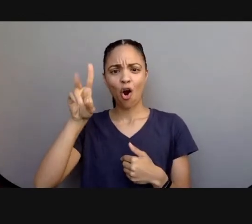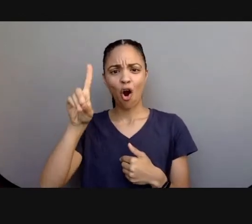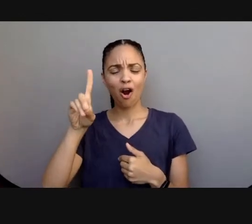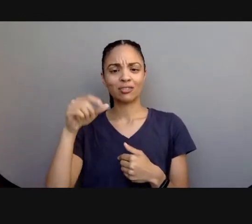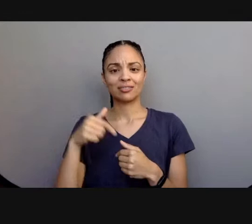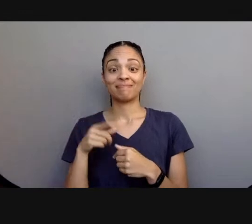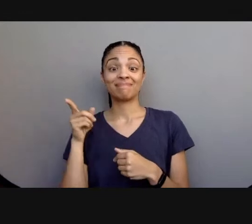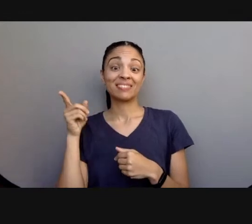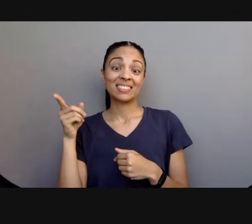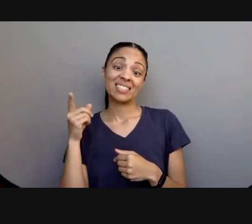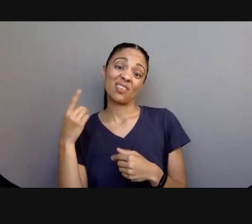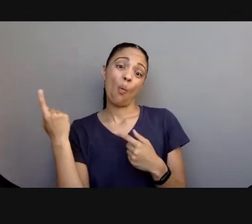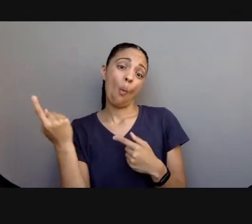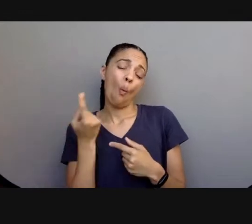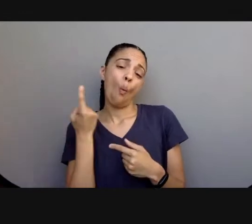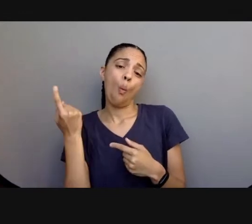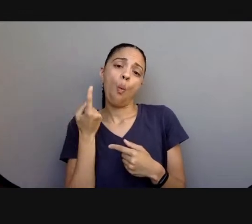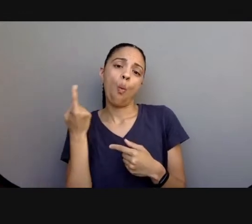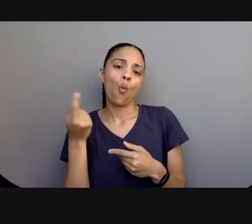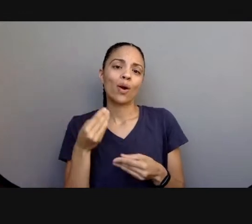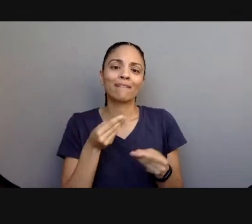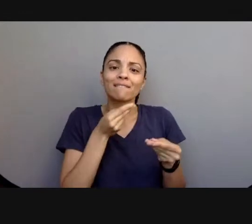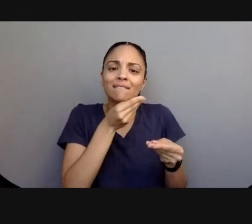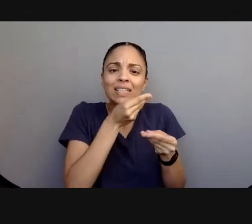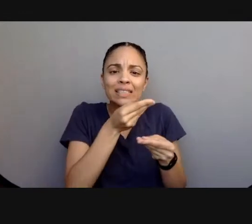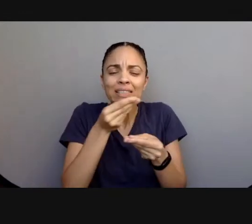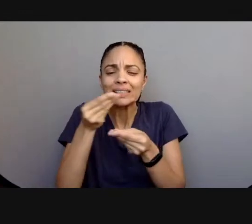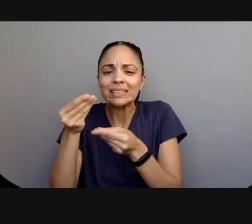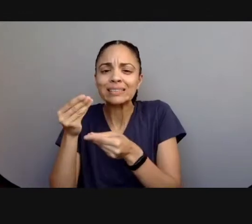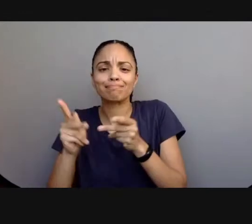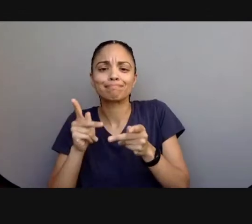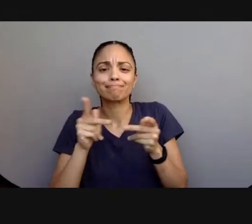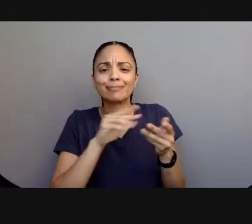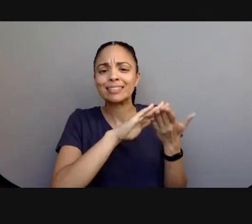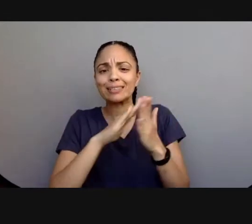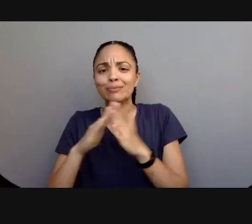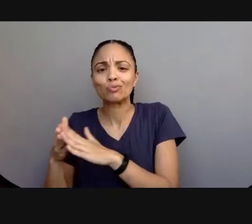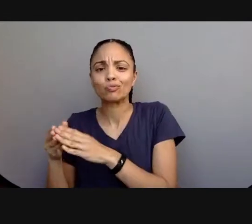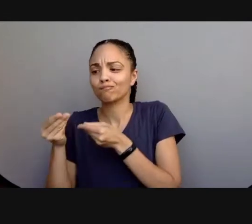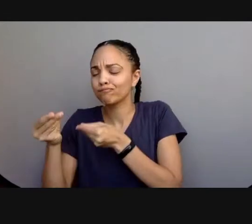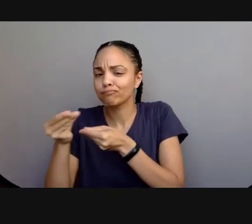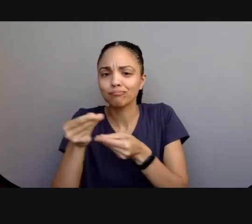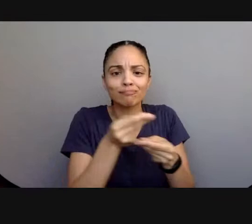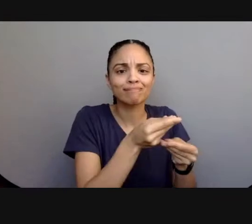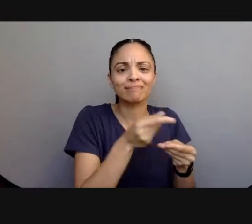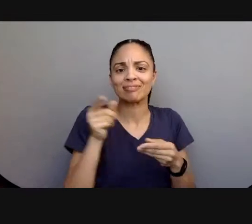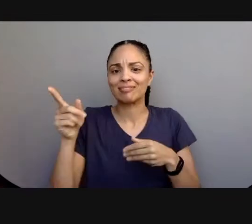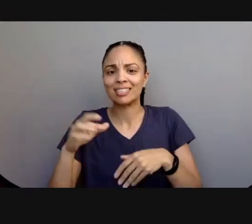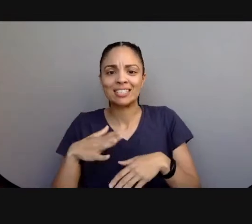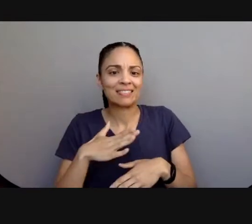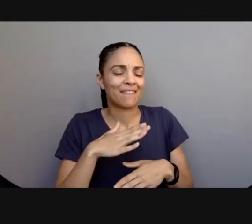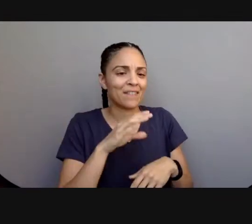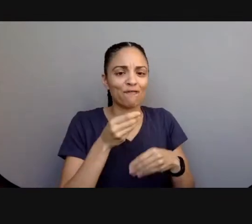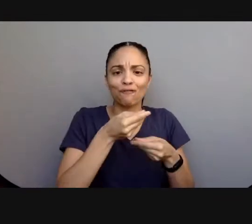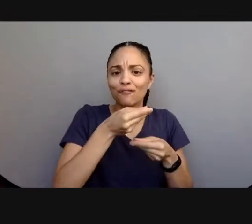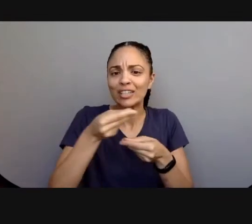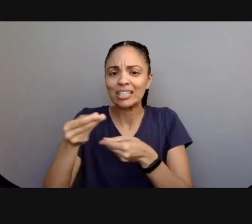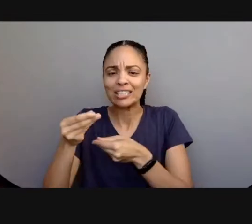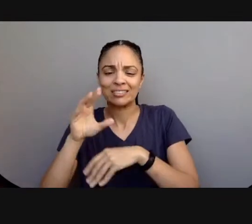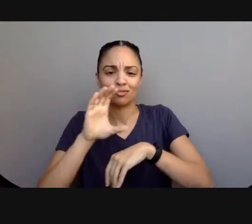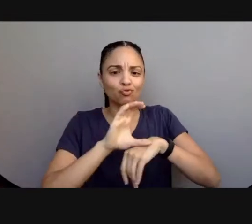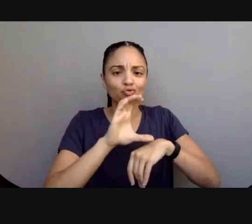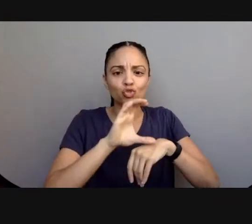as Big Mama throughout all of Miami. All of Miami, she used to come there. She used to feed them. She helped build the churches. Yeah, she did a lot to set Miami up back in the